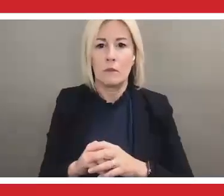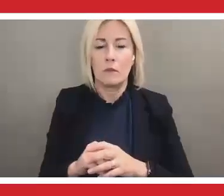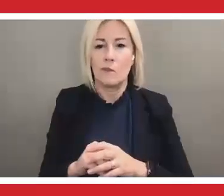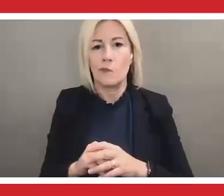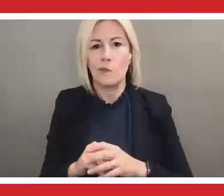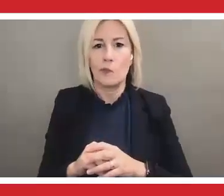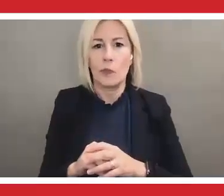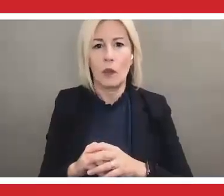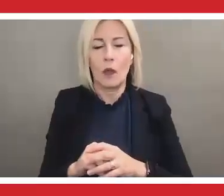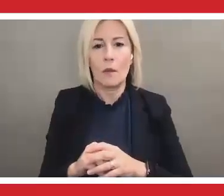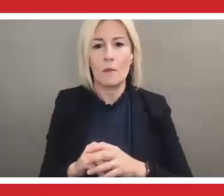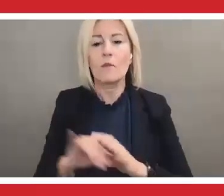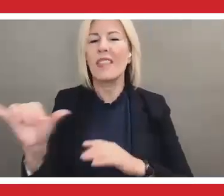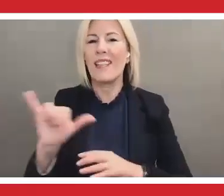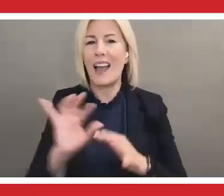as I said before,